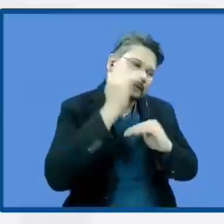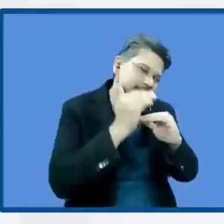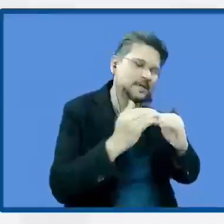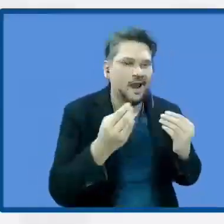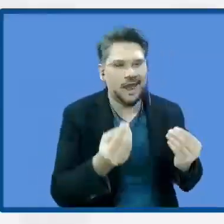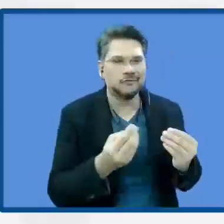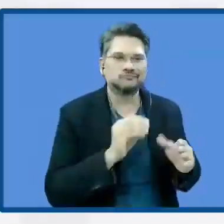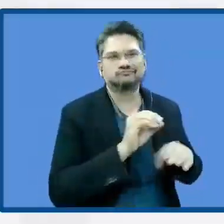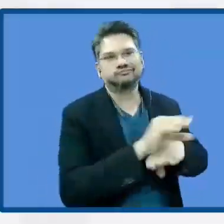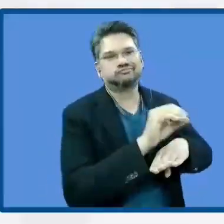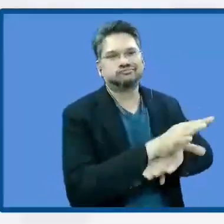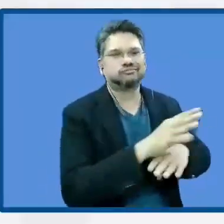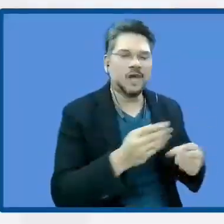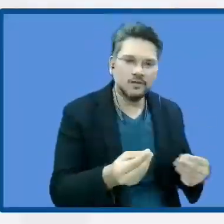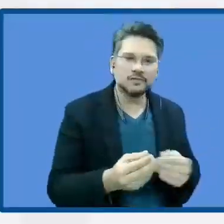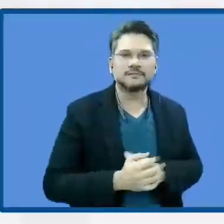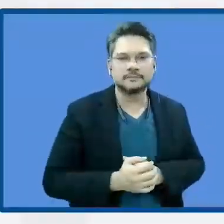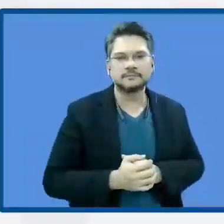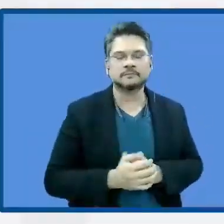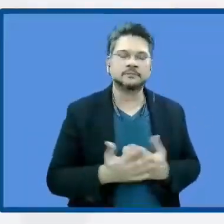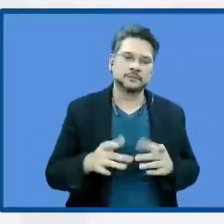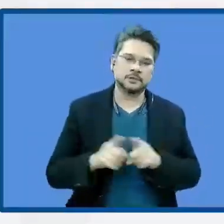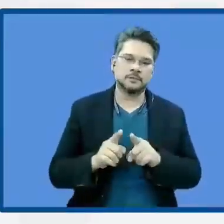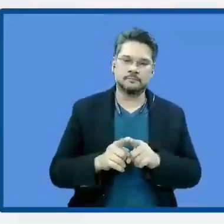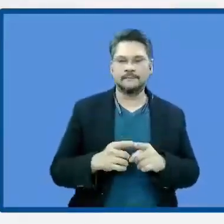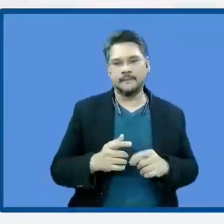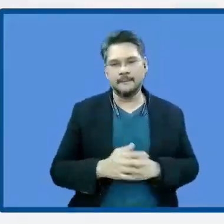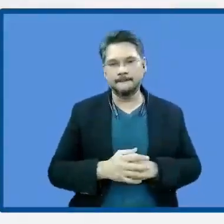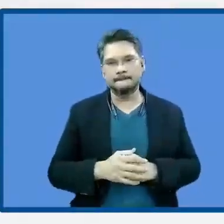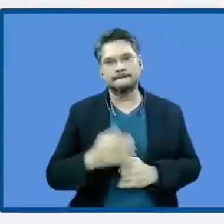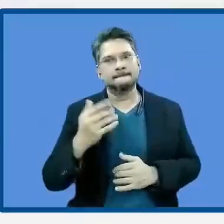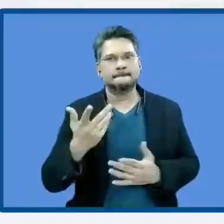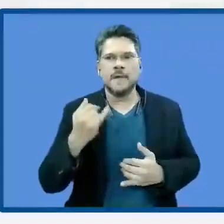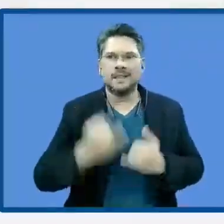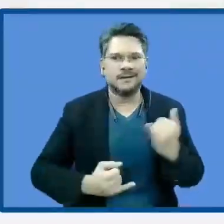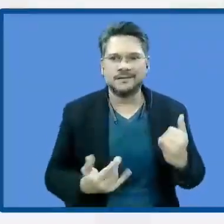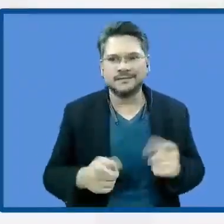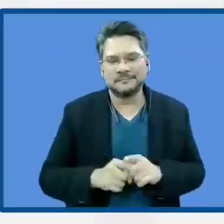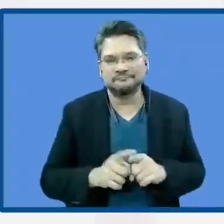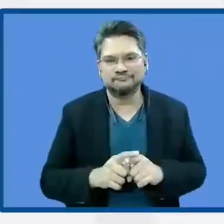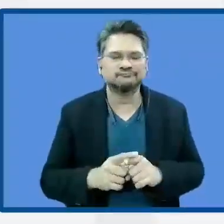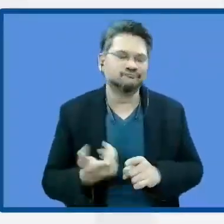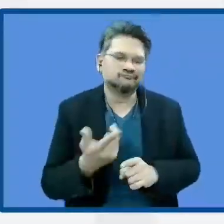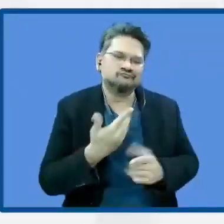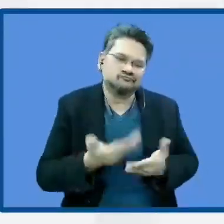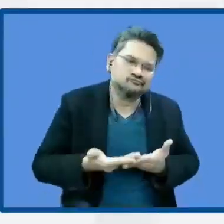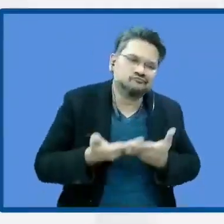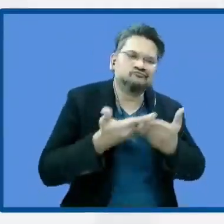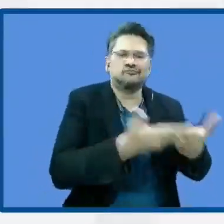that's a percentual likelihood, but it's in the end, it's a contribution so that development is sustainable